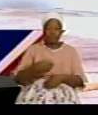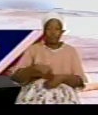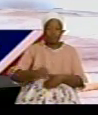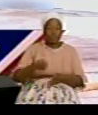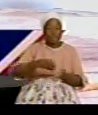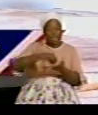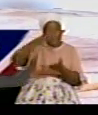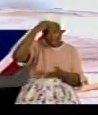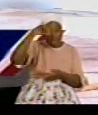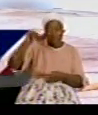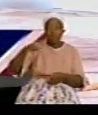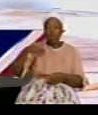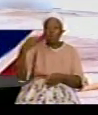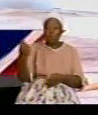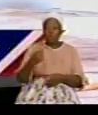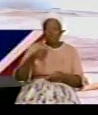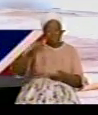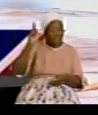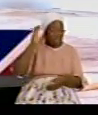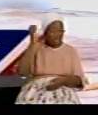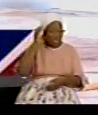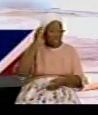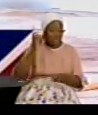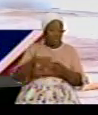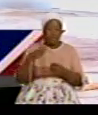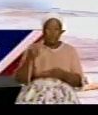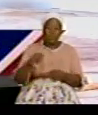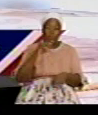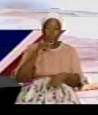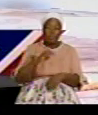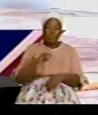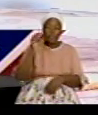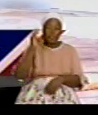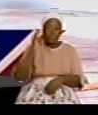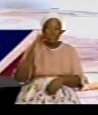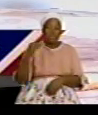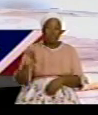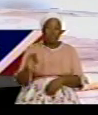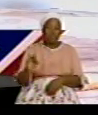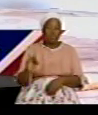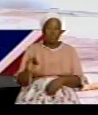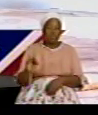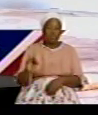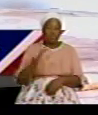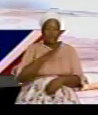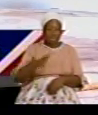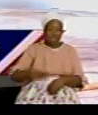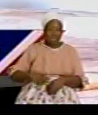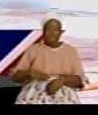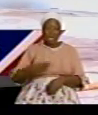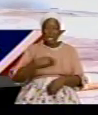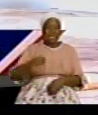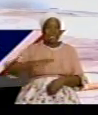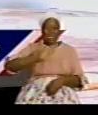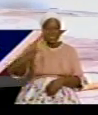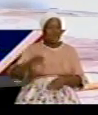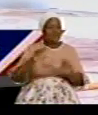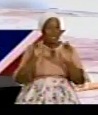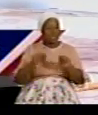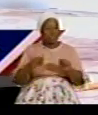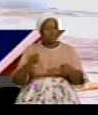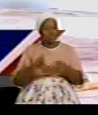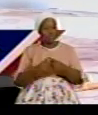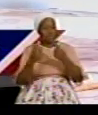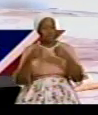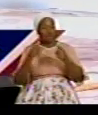always listening to the message of Christ, ever learning and never able to come to the